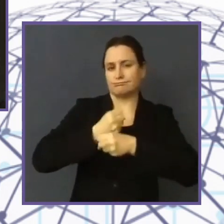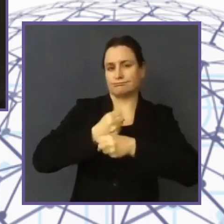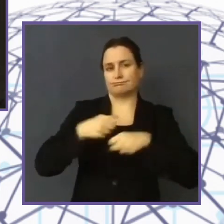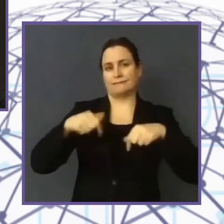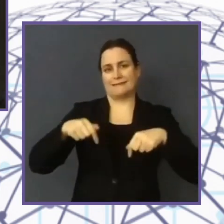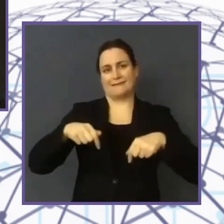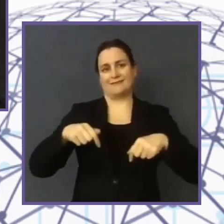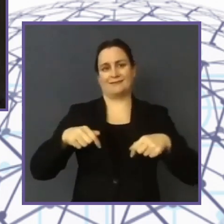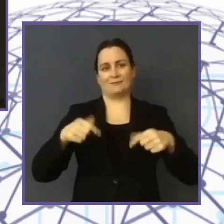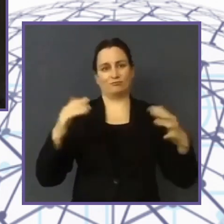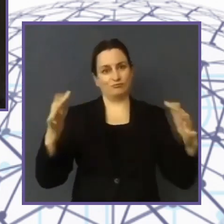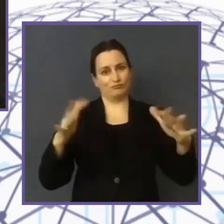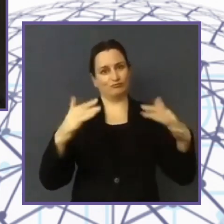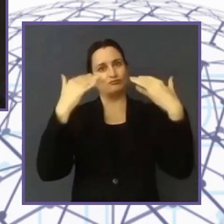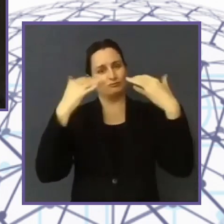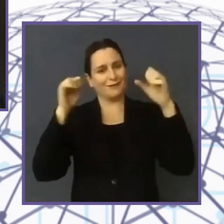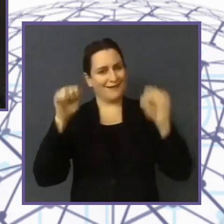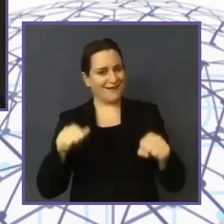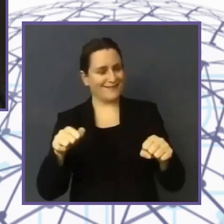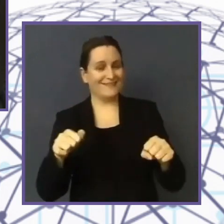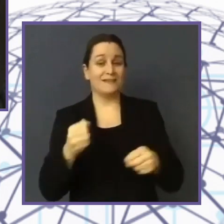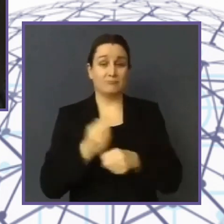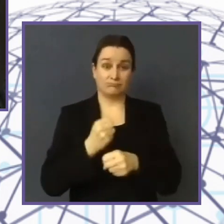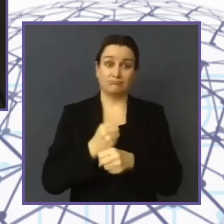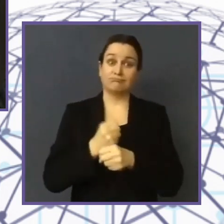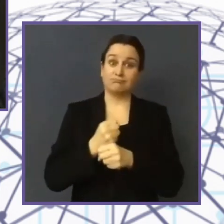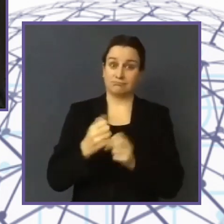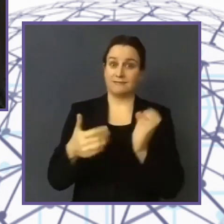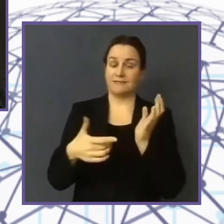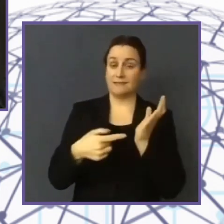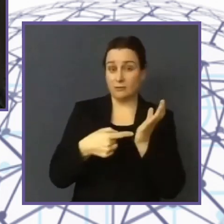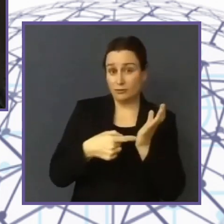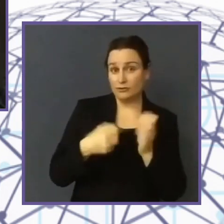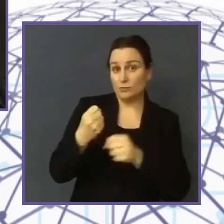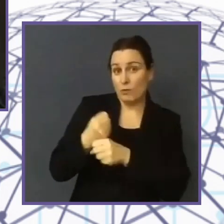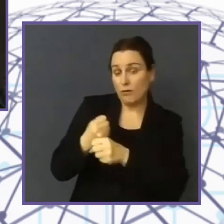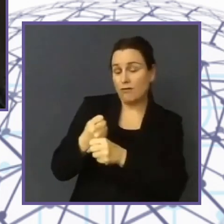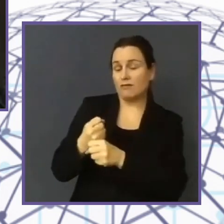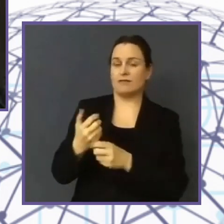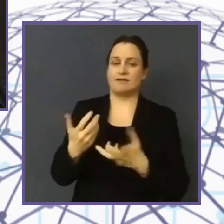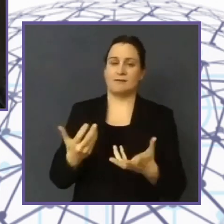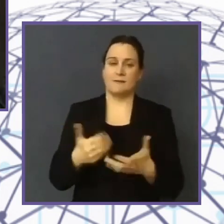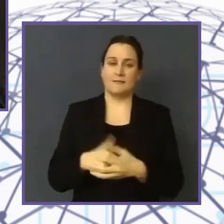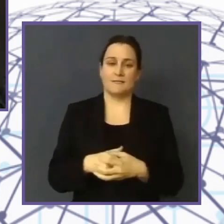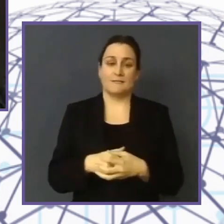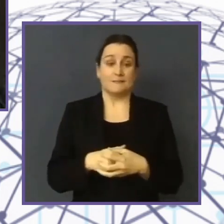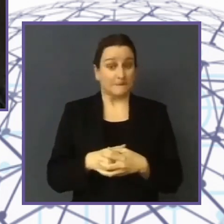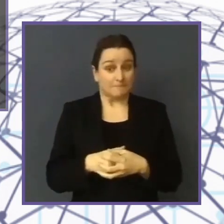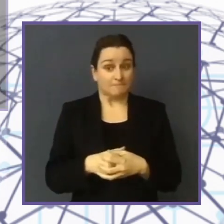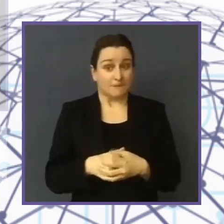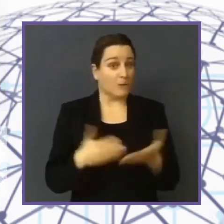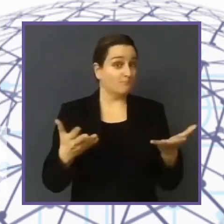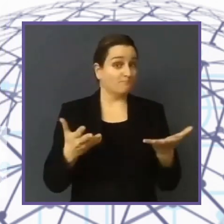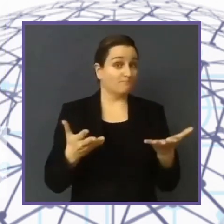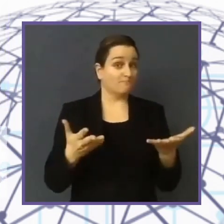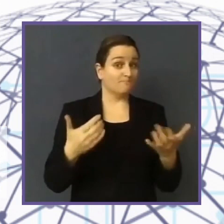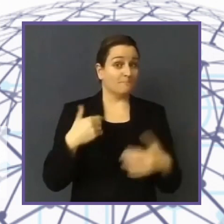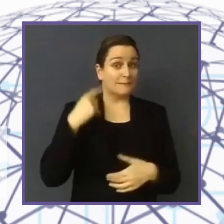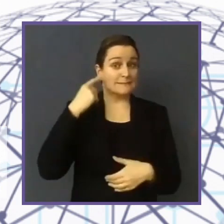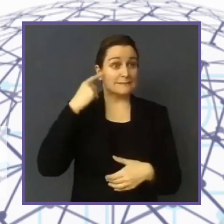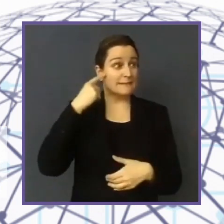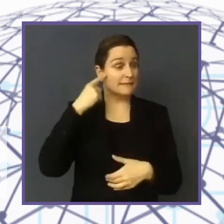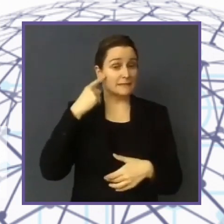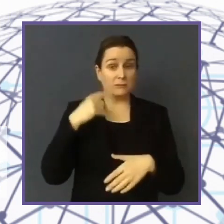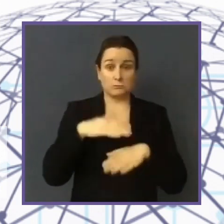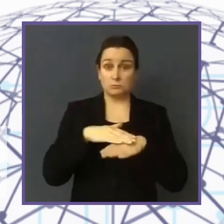both the work and the numbers about the work. And that is where we'll leave it today, I think. Before you